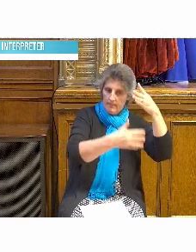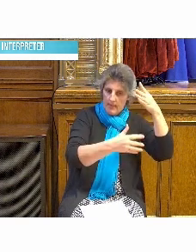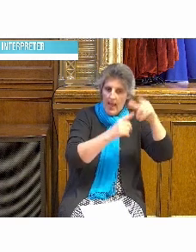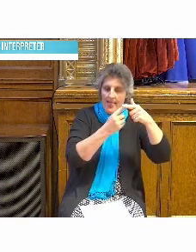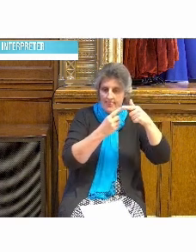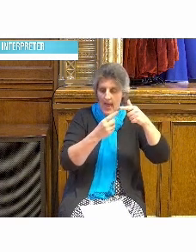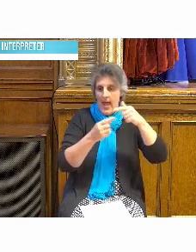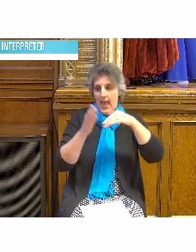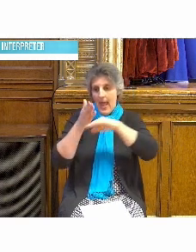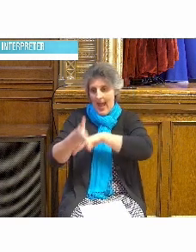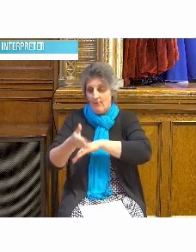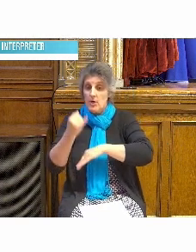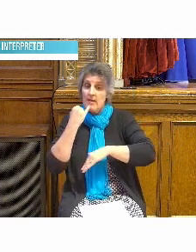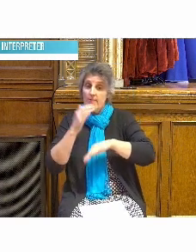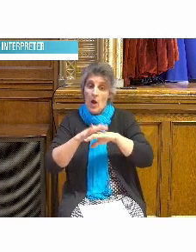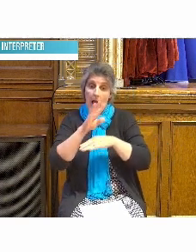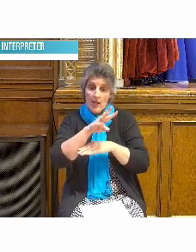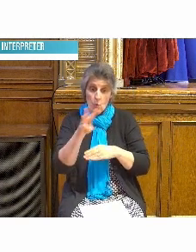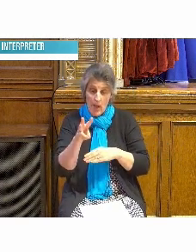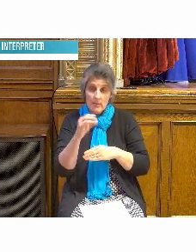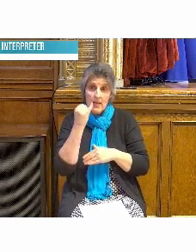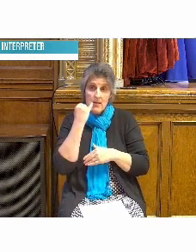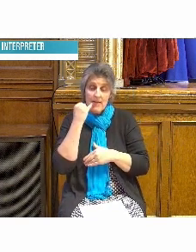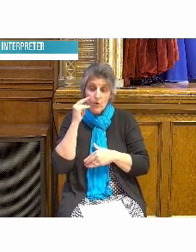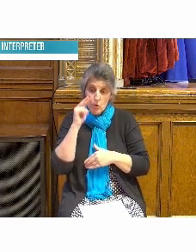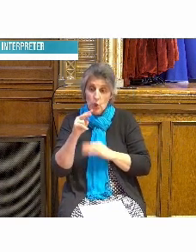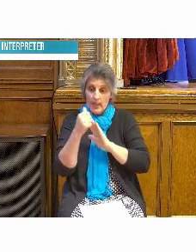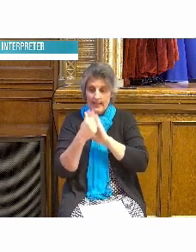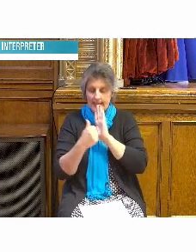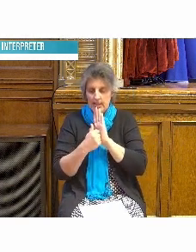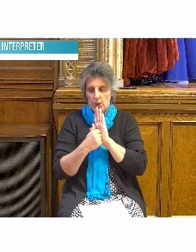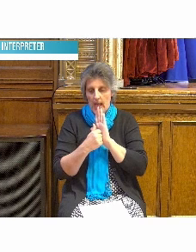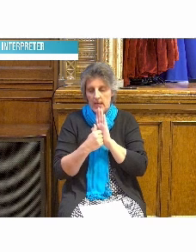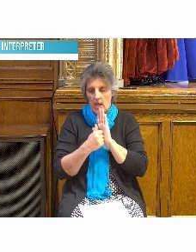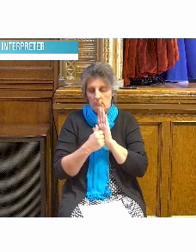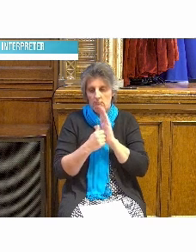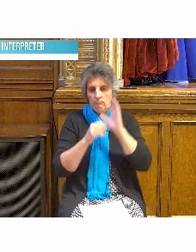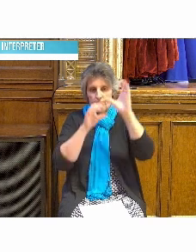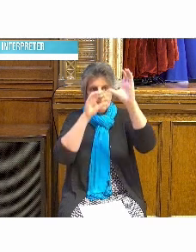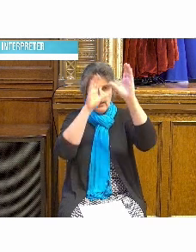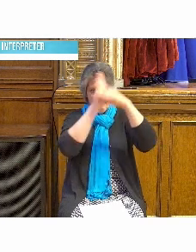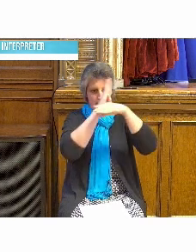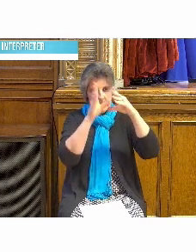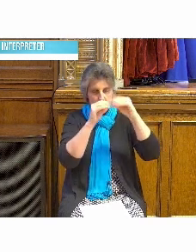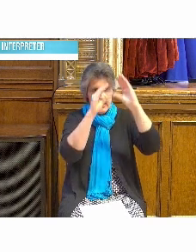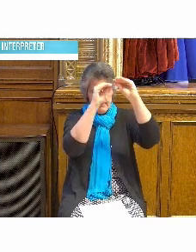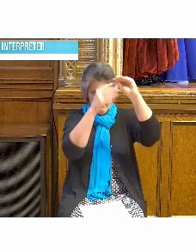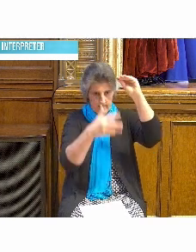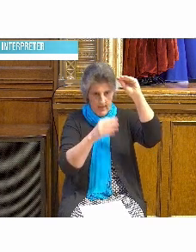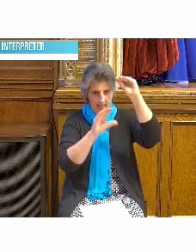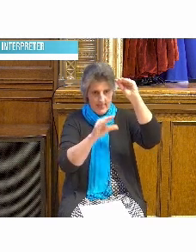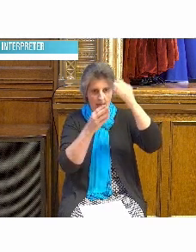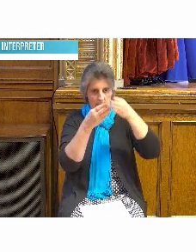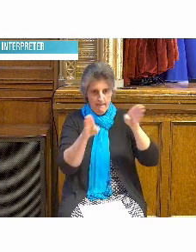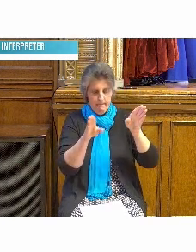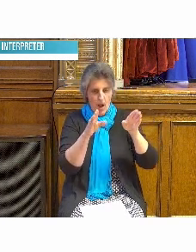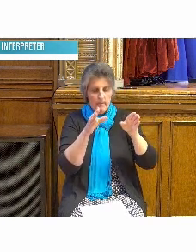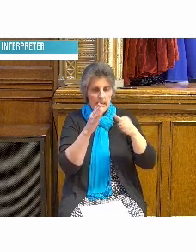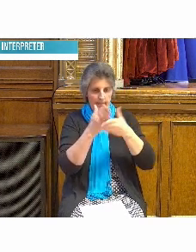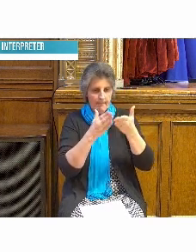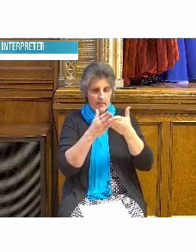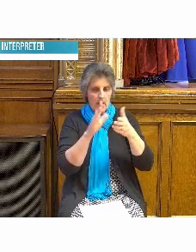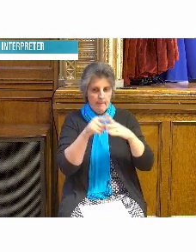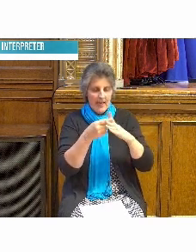following. And if you're on the website, and if you look at the agenda, it says that there's the business meeting and then the public hearing